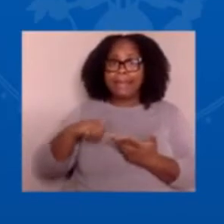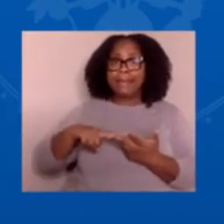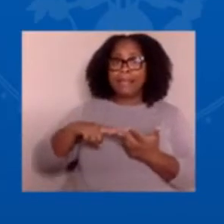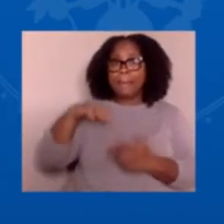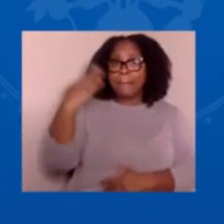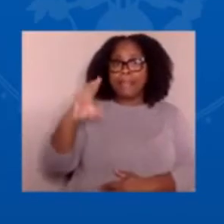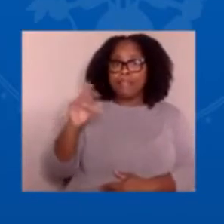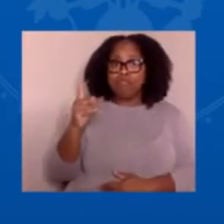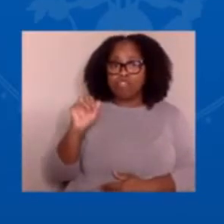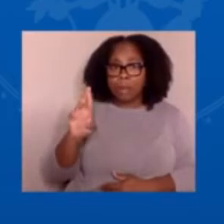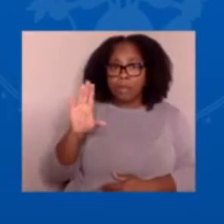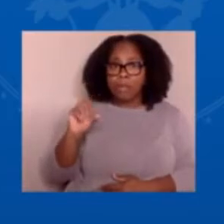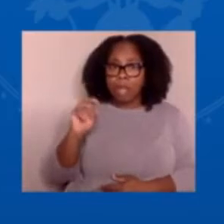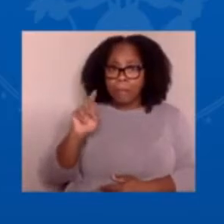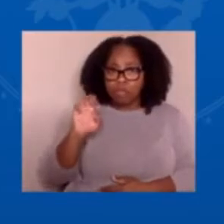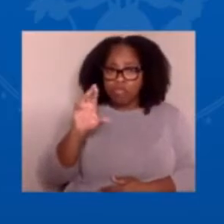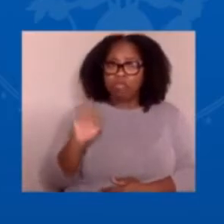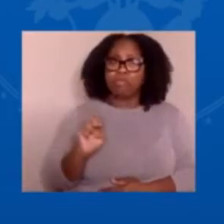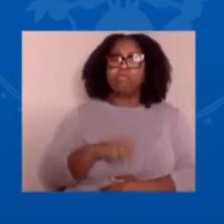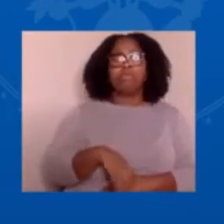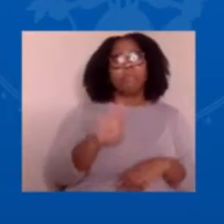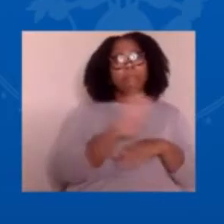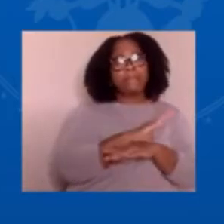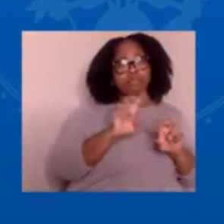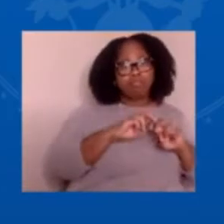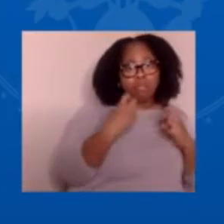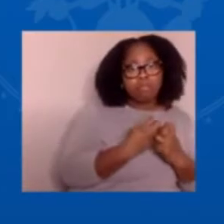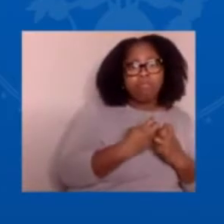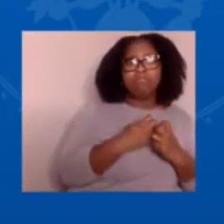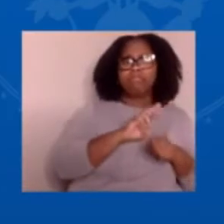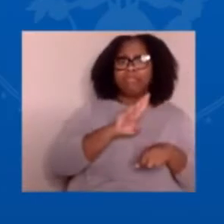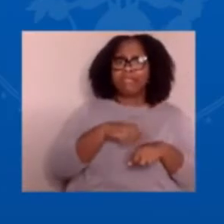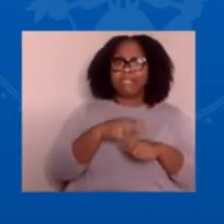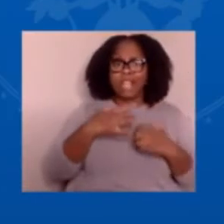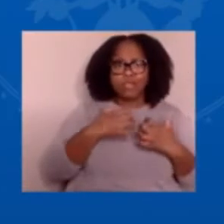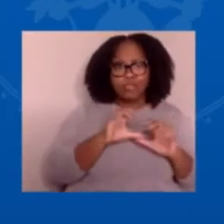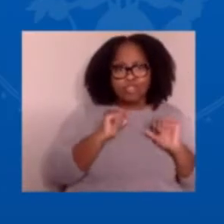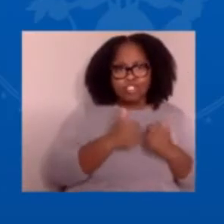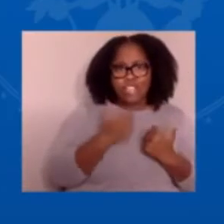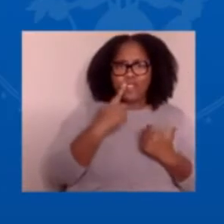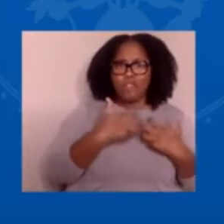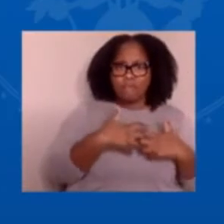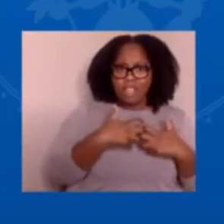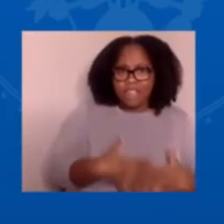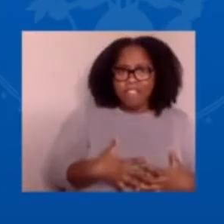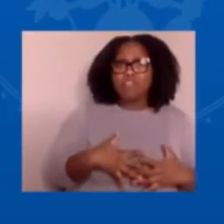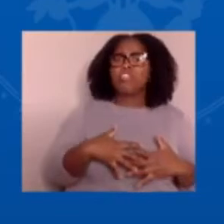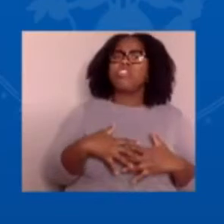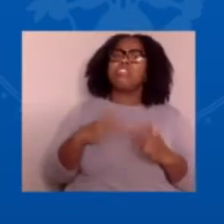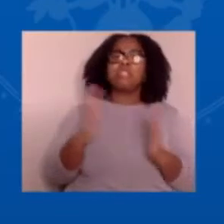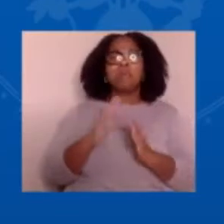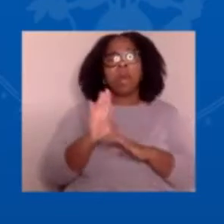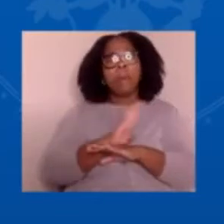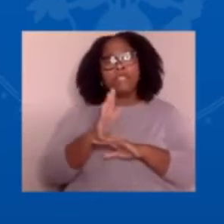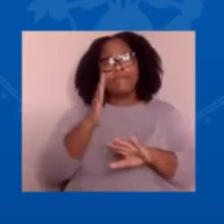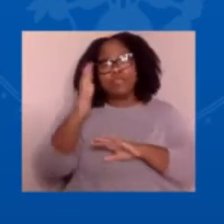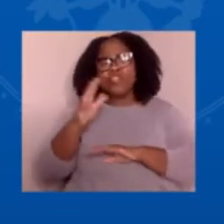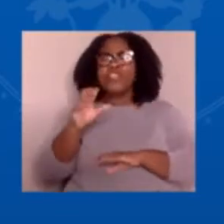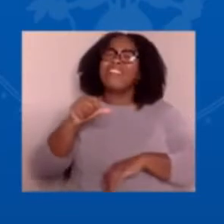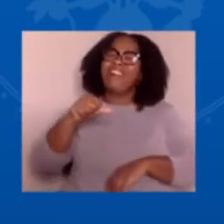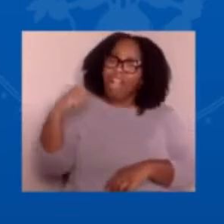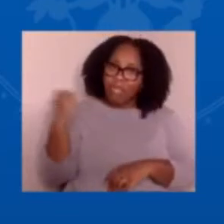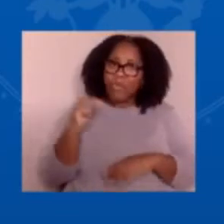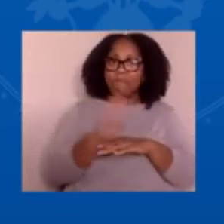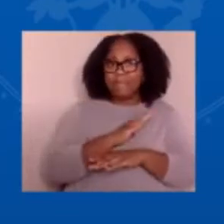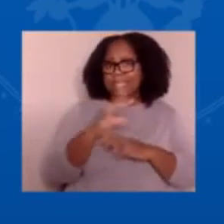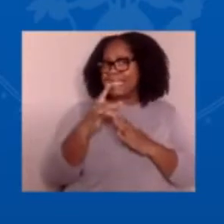Roundtable the National Association of Manufacturers small business for America's future and other leading Business Leaders and finally